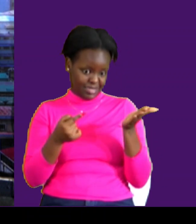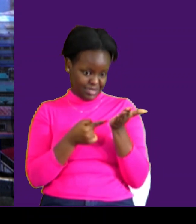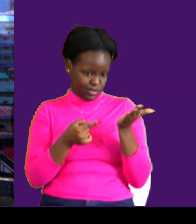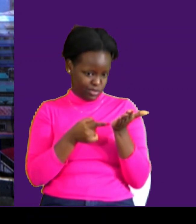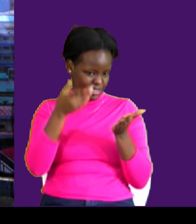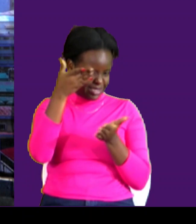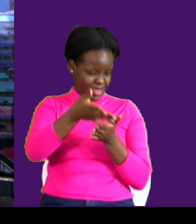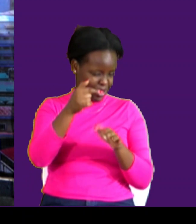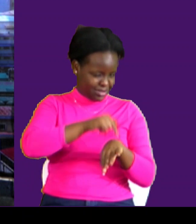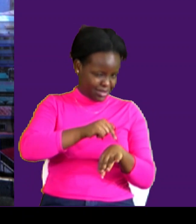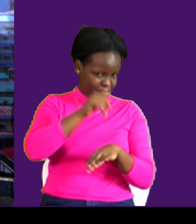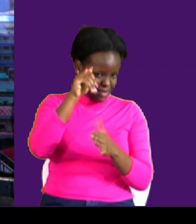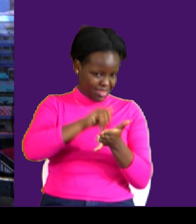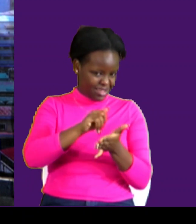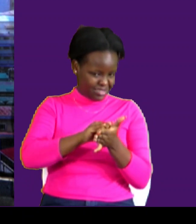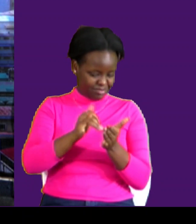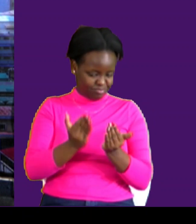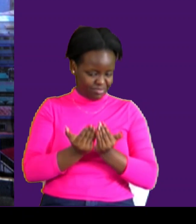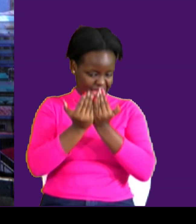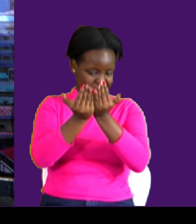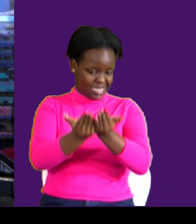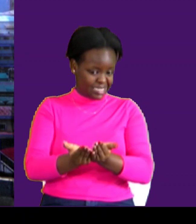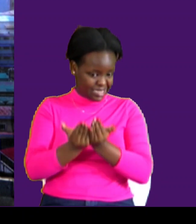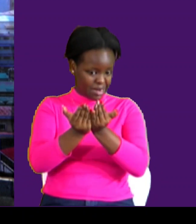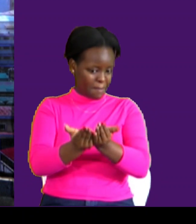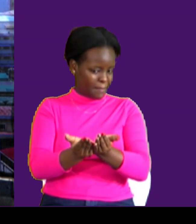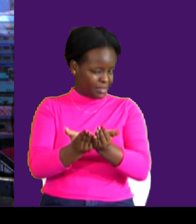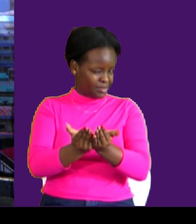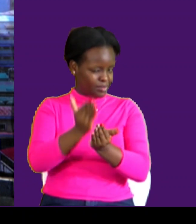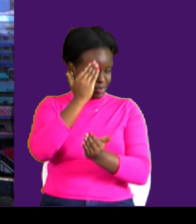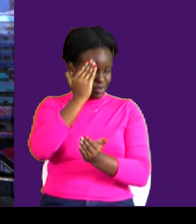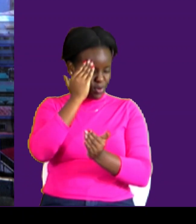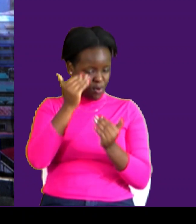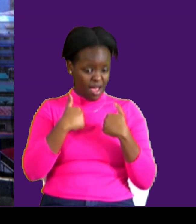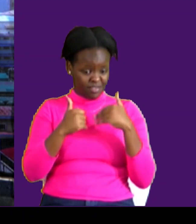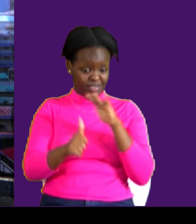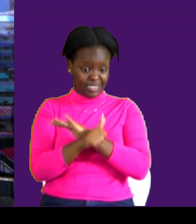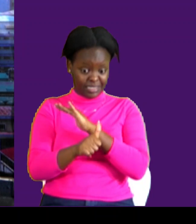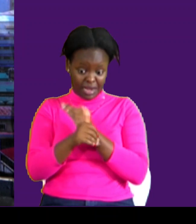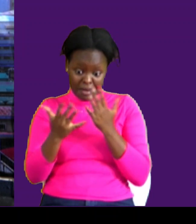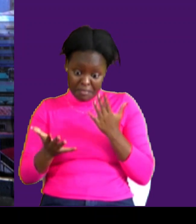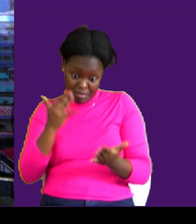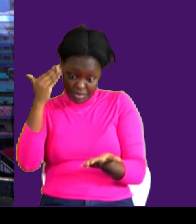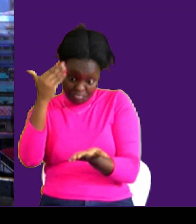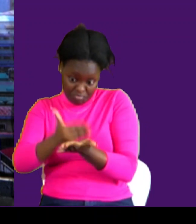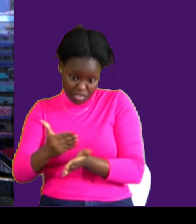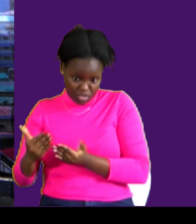there, the ship could have sensed this danger ahead, and maybe it stops moving and wants to